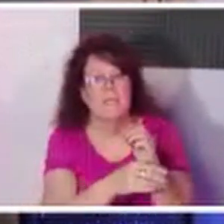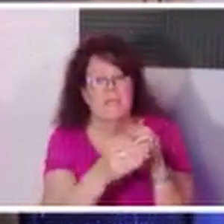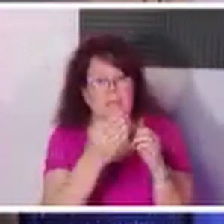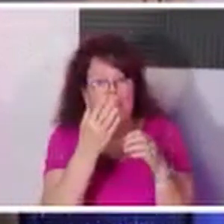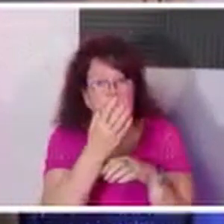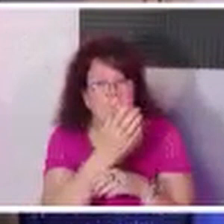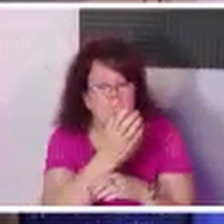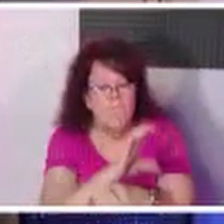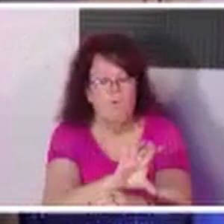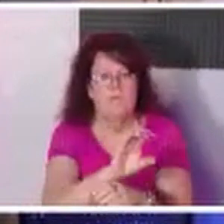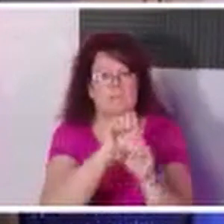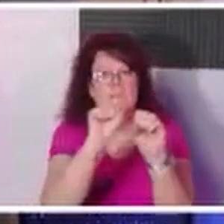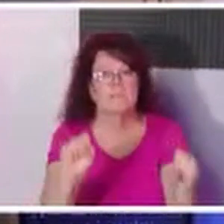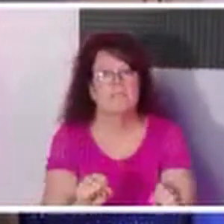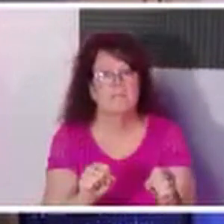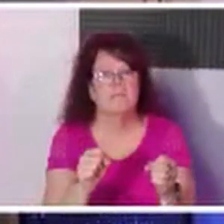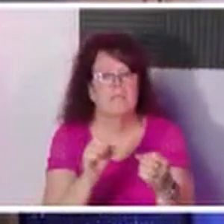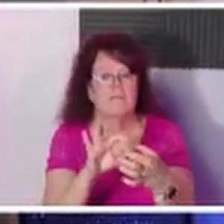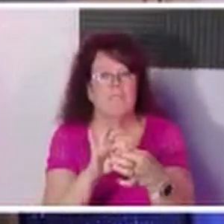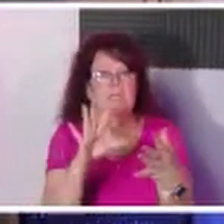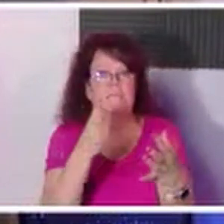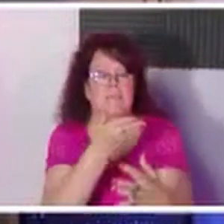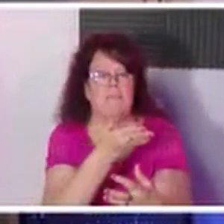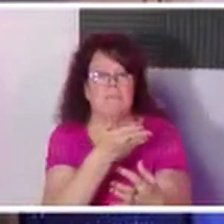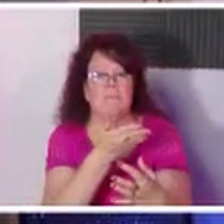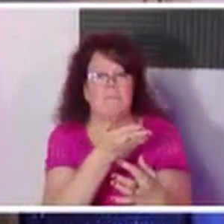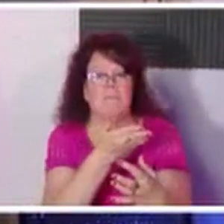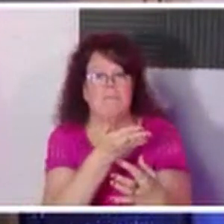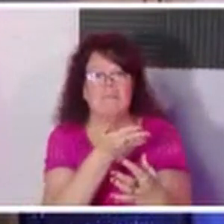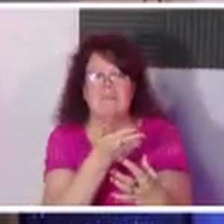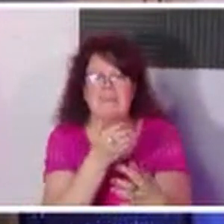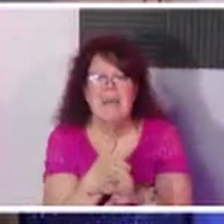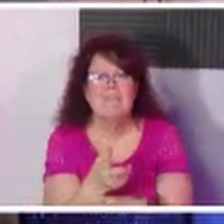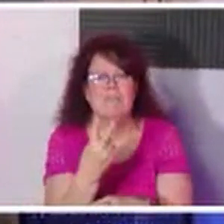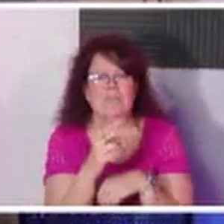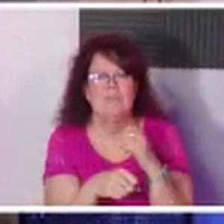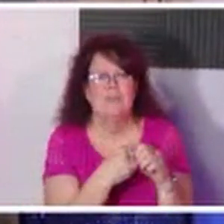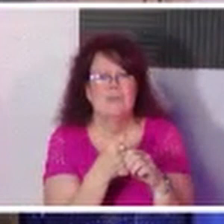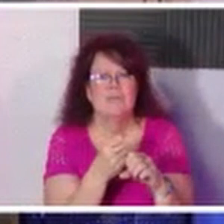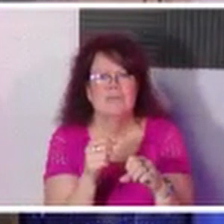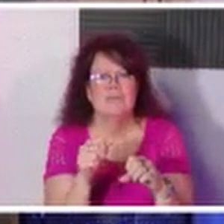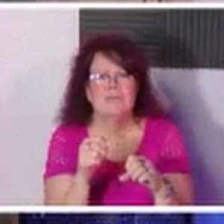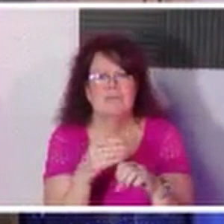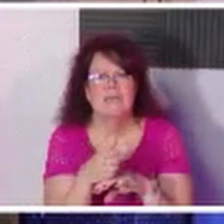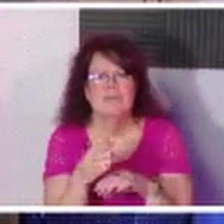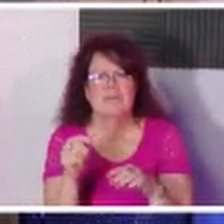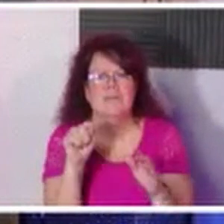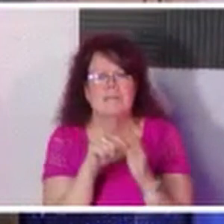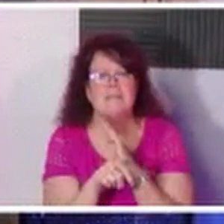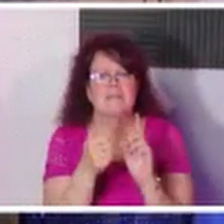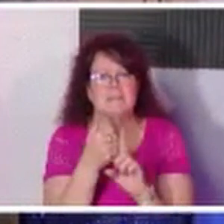the system, and they finally released him. And after about 2 years or so of being out, he committed